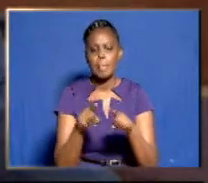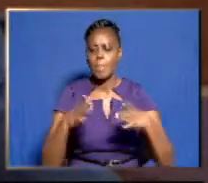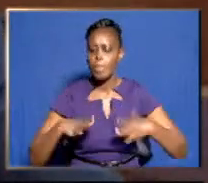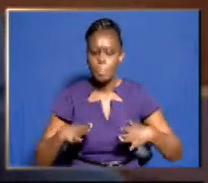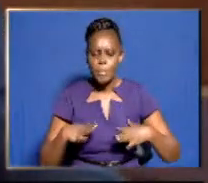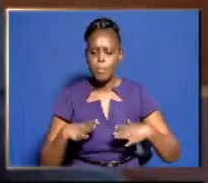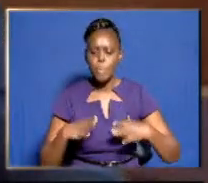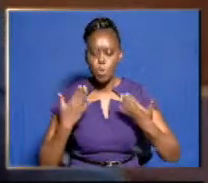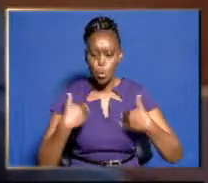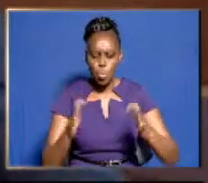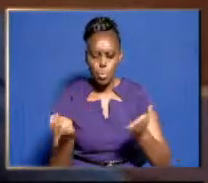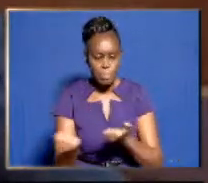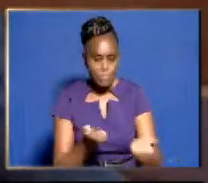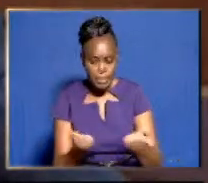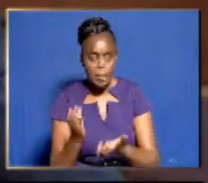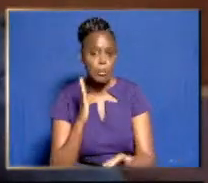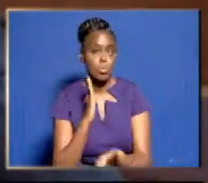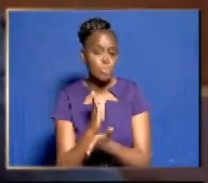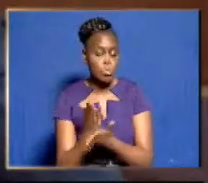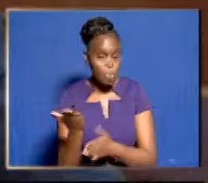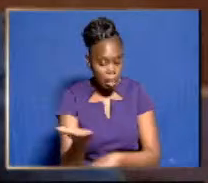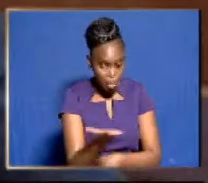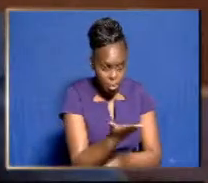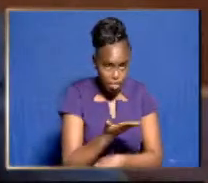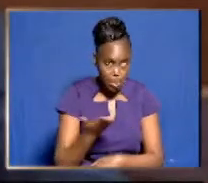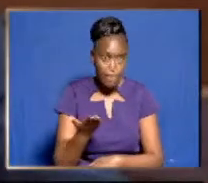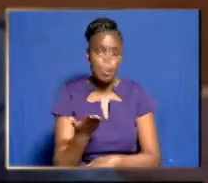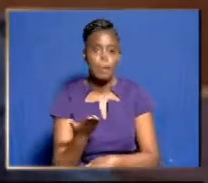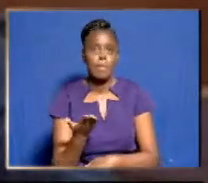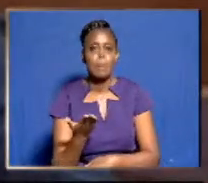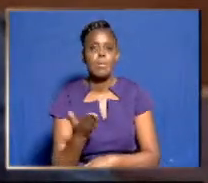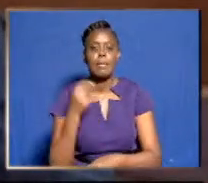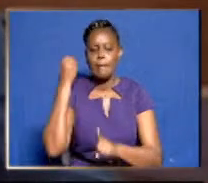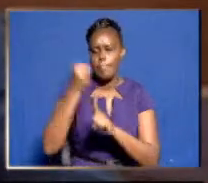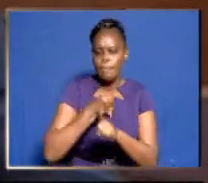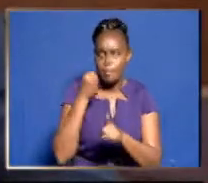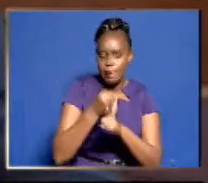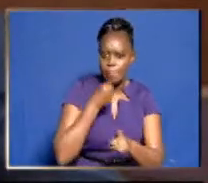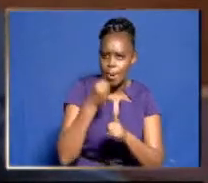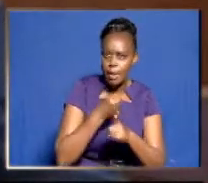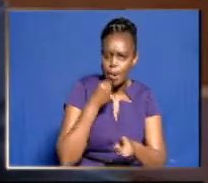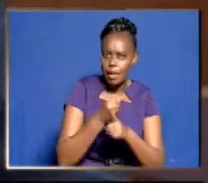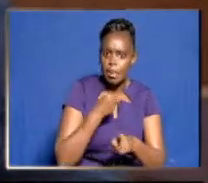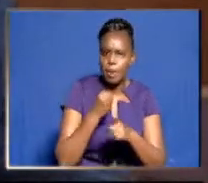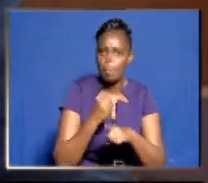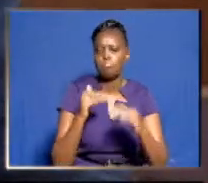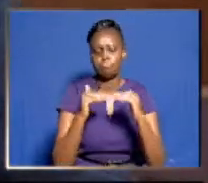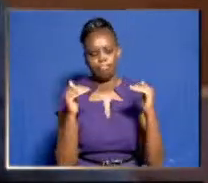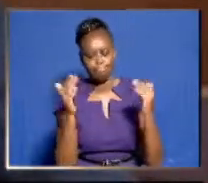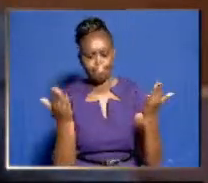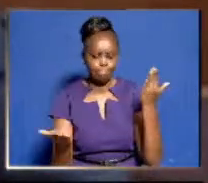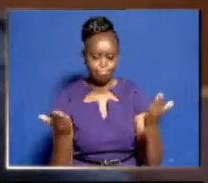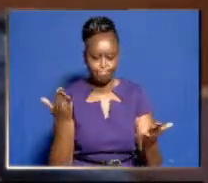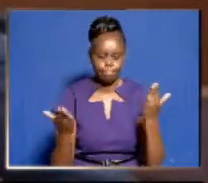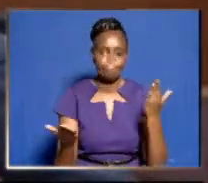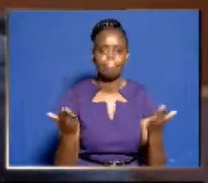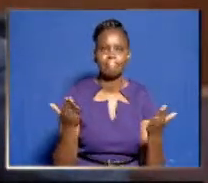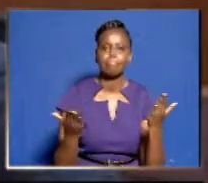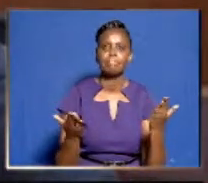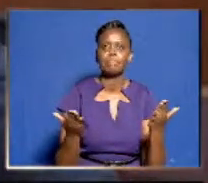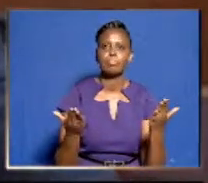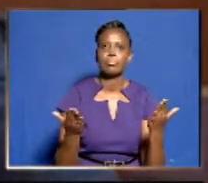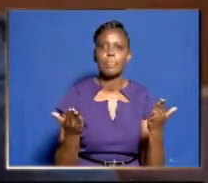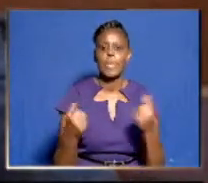their small businesses. So the demand side of the equation, Honorable Speaker, as